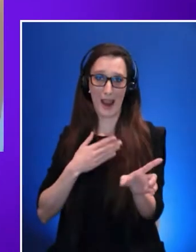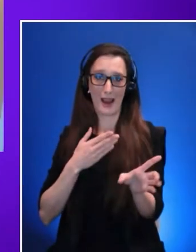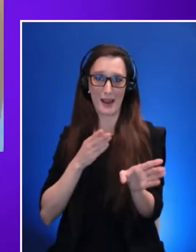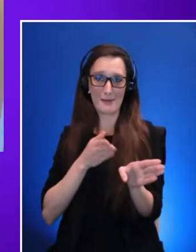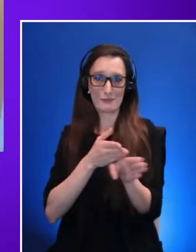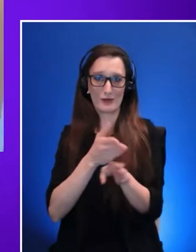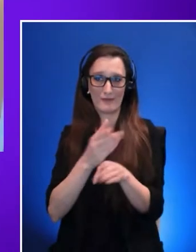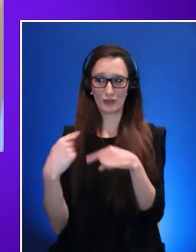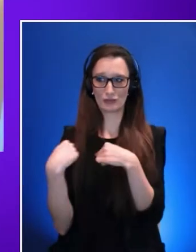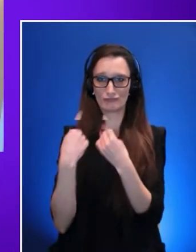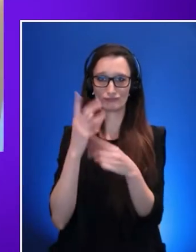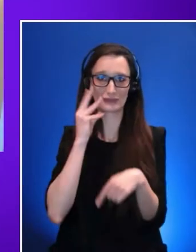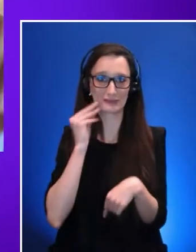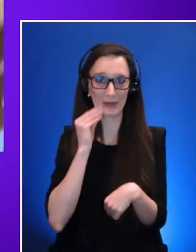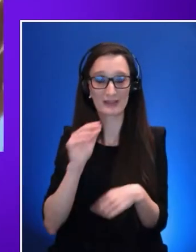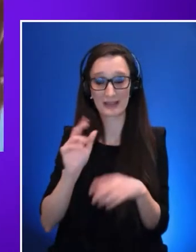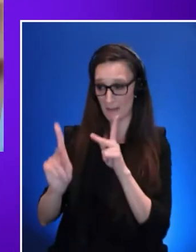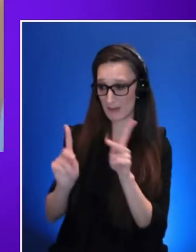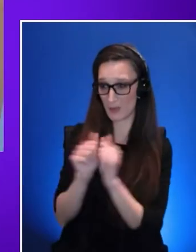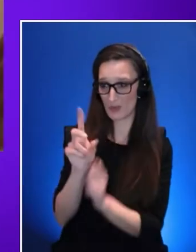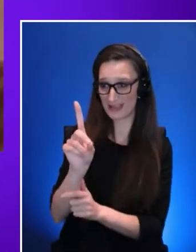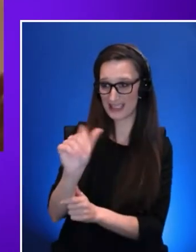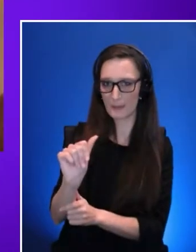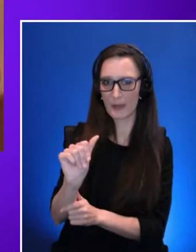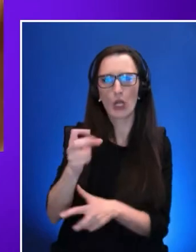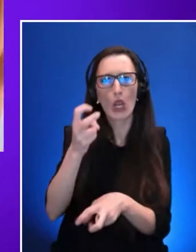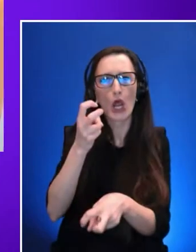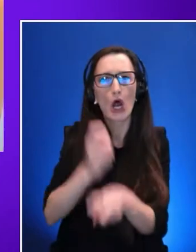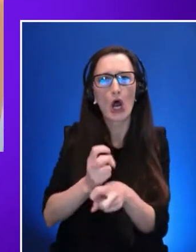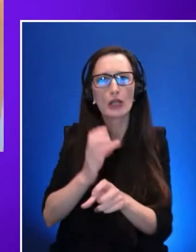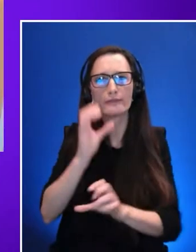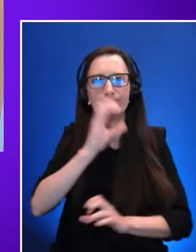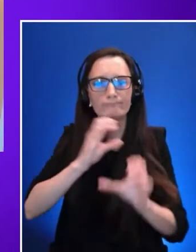with disabilities have been harder to find because, for one,